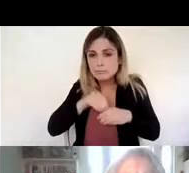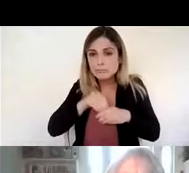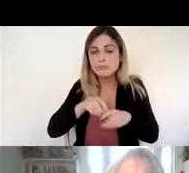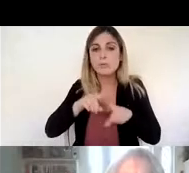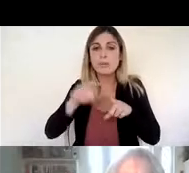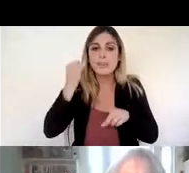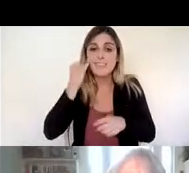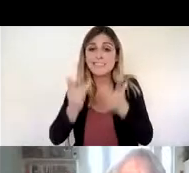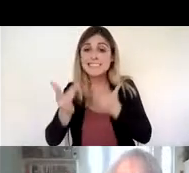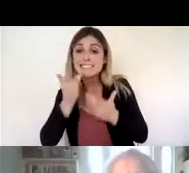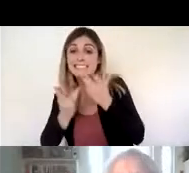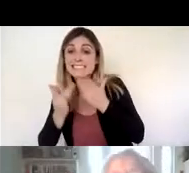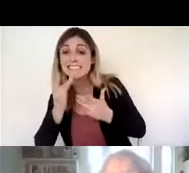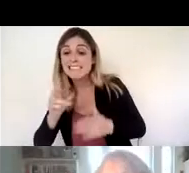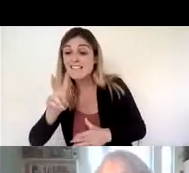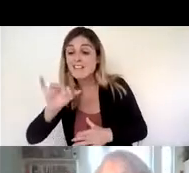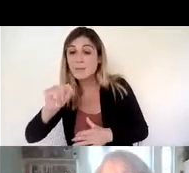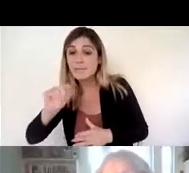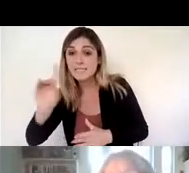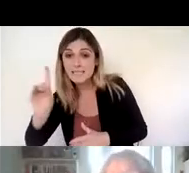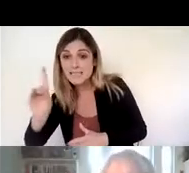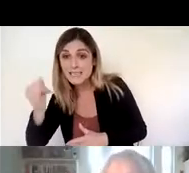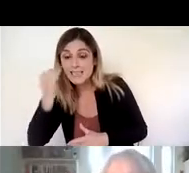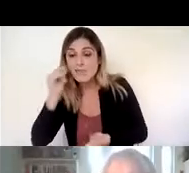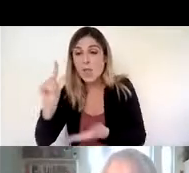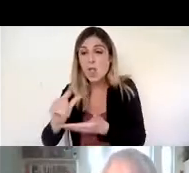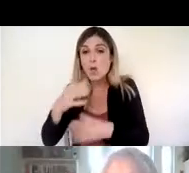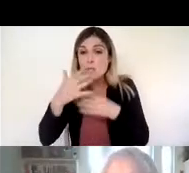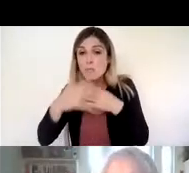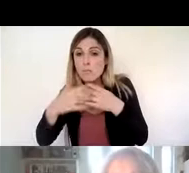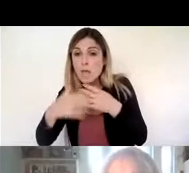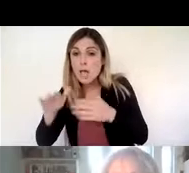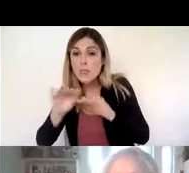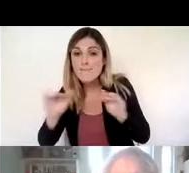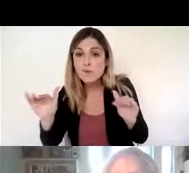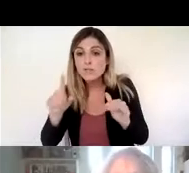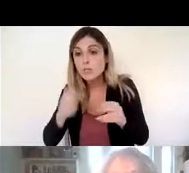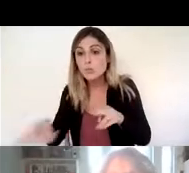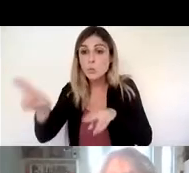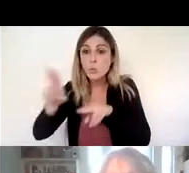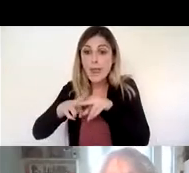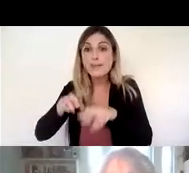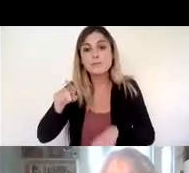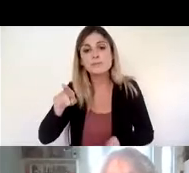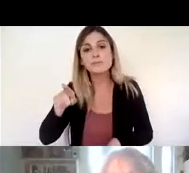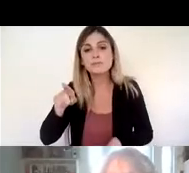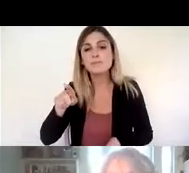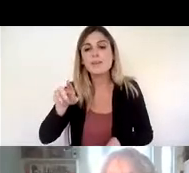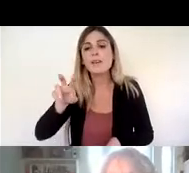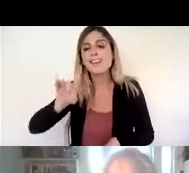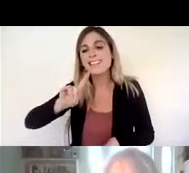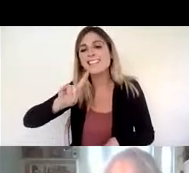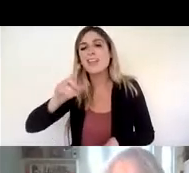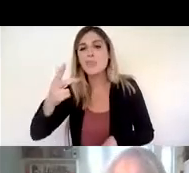who has a deficiency or just has low blood levels and needs to raise their blood levels, it does look like vitamin D3 is